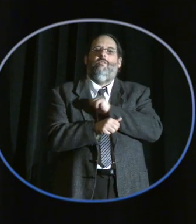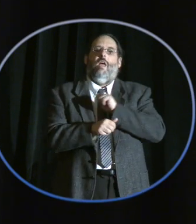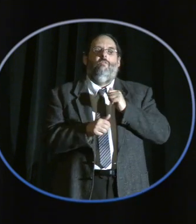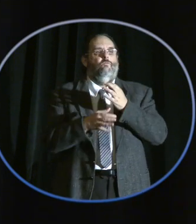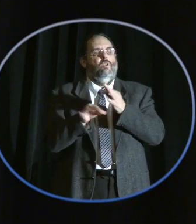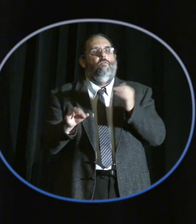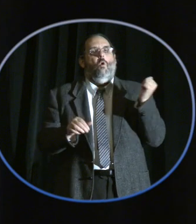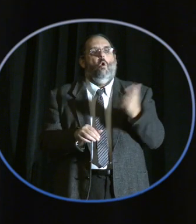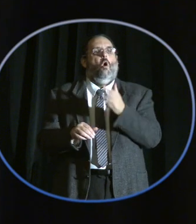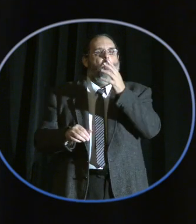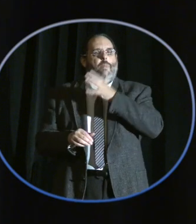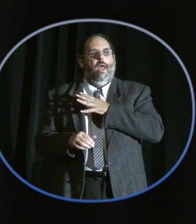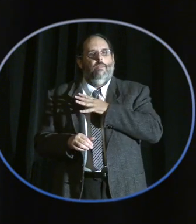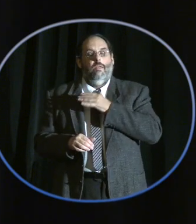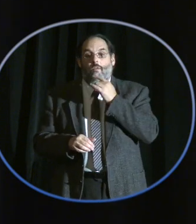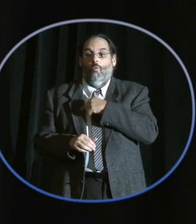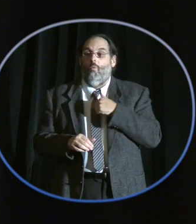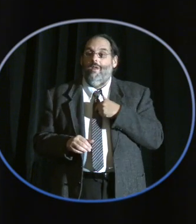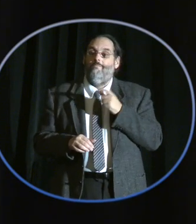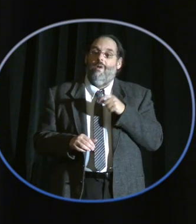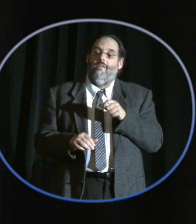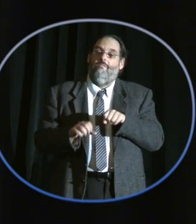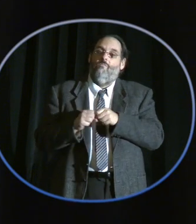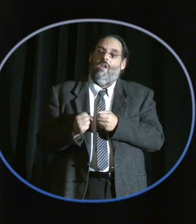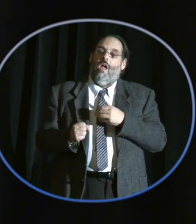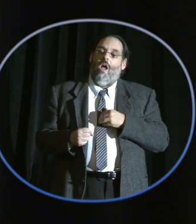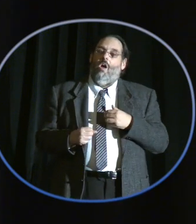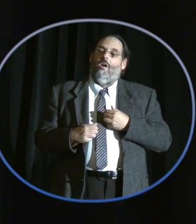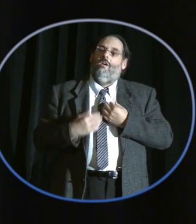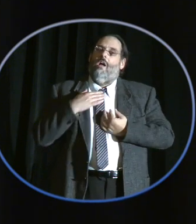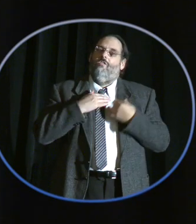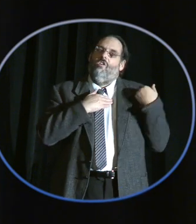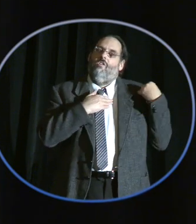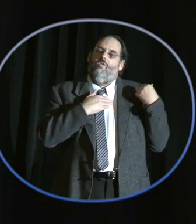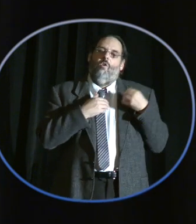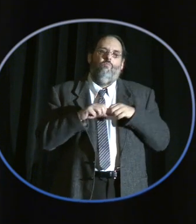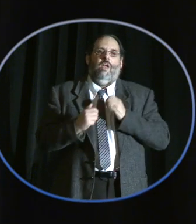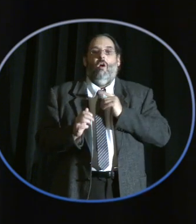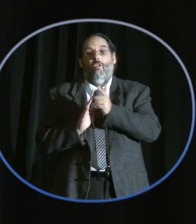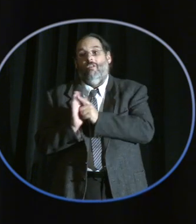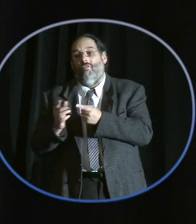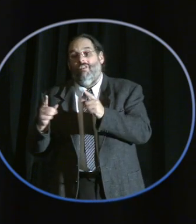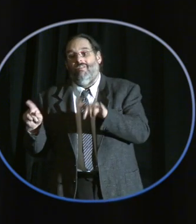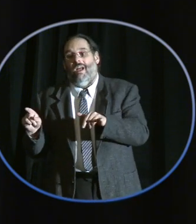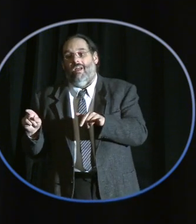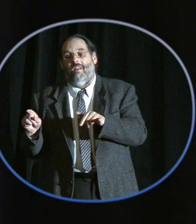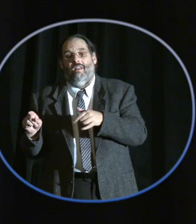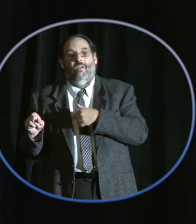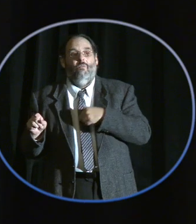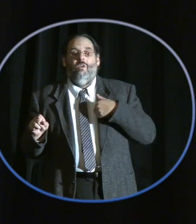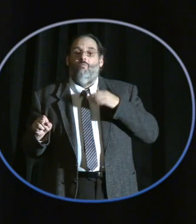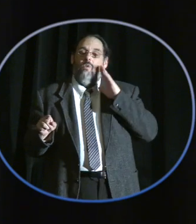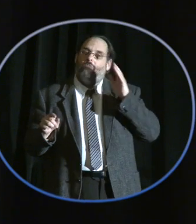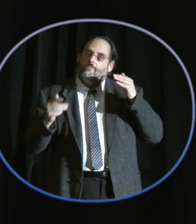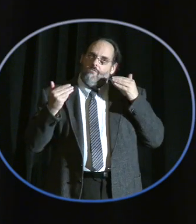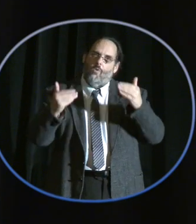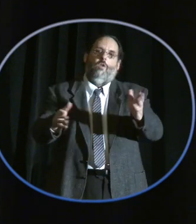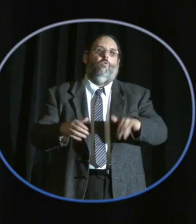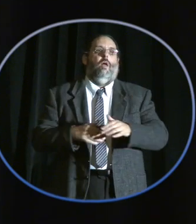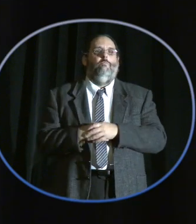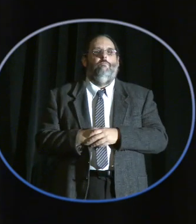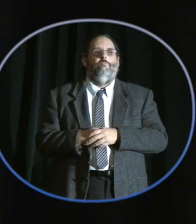men. And if we must violate our consciences or our laws to achieve it, we shall have no